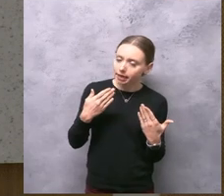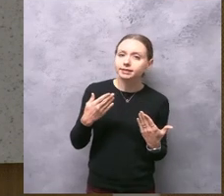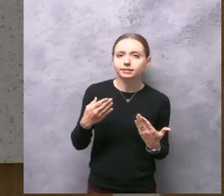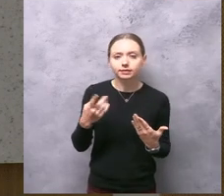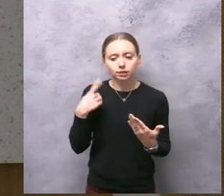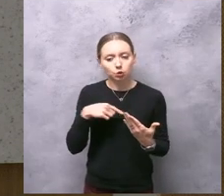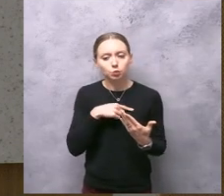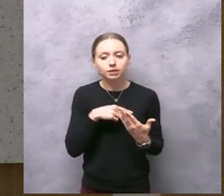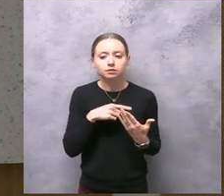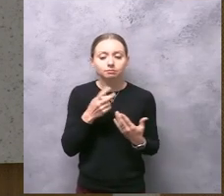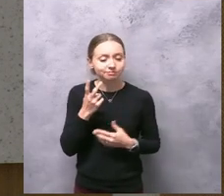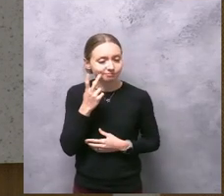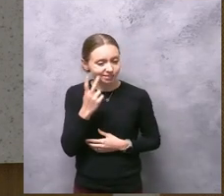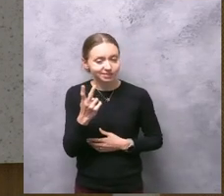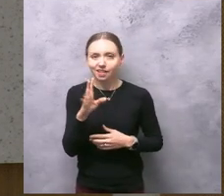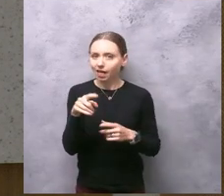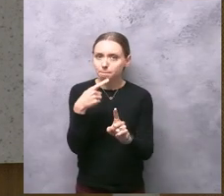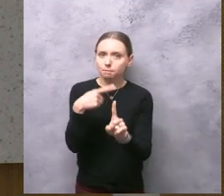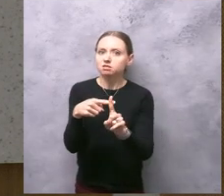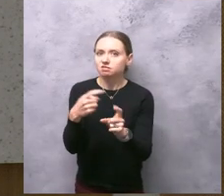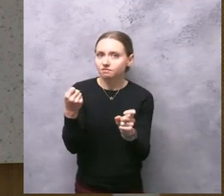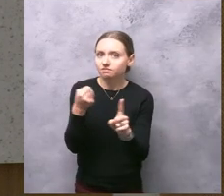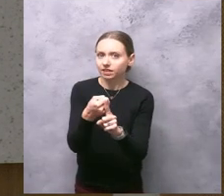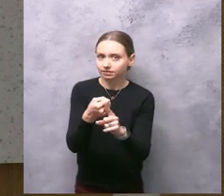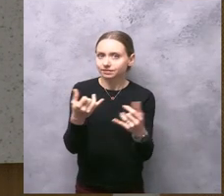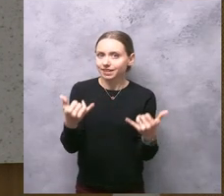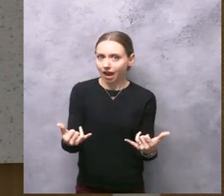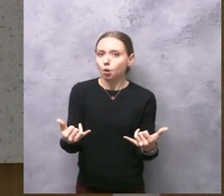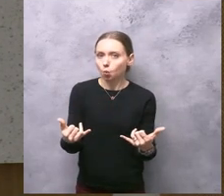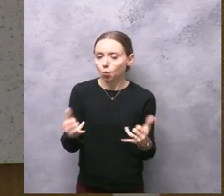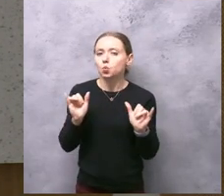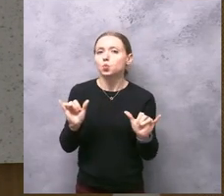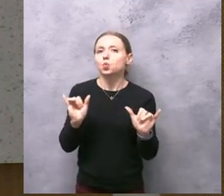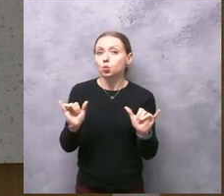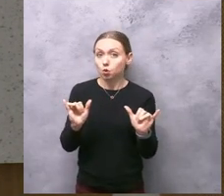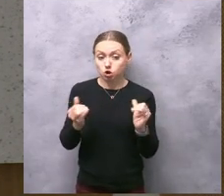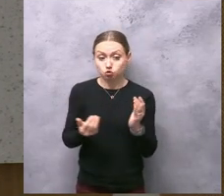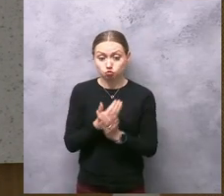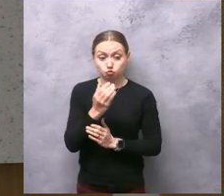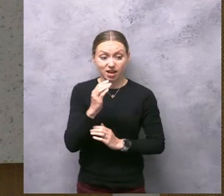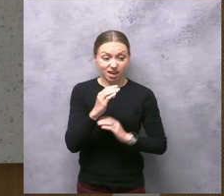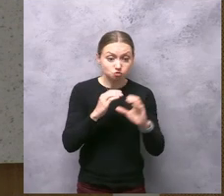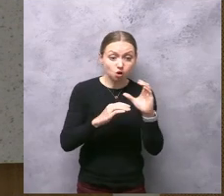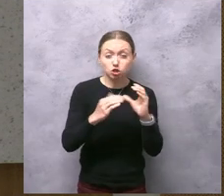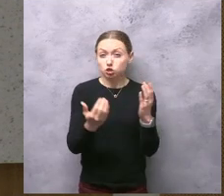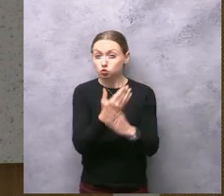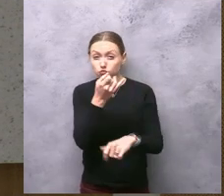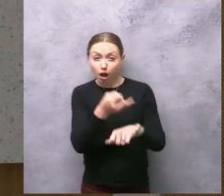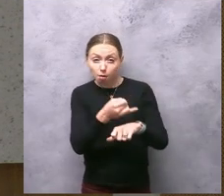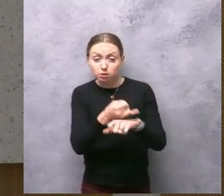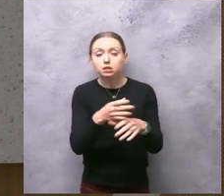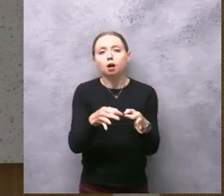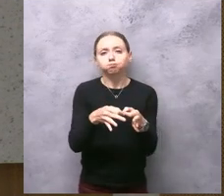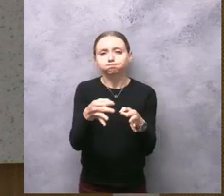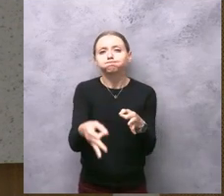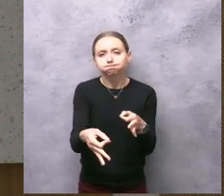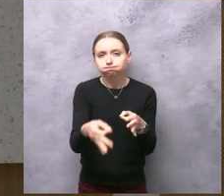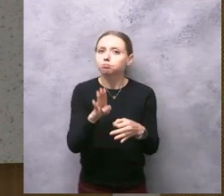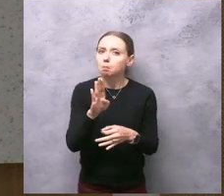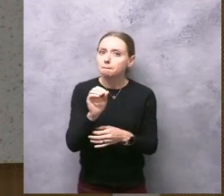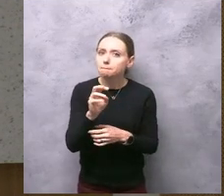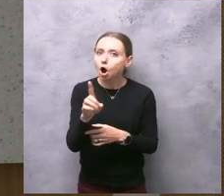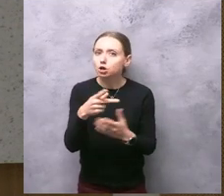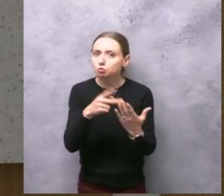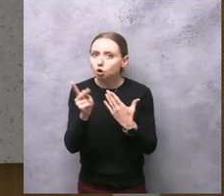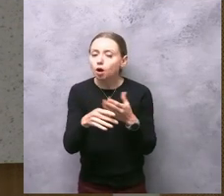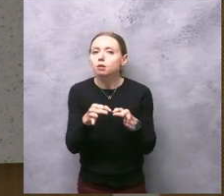see the positive side of that in that we were able to delay construction the need for another bond program and such.